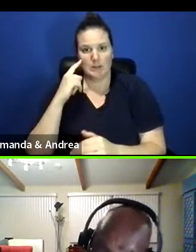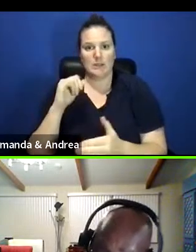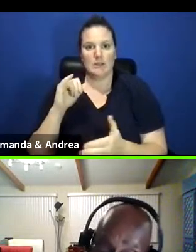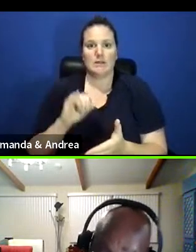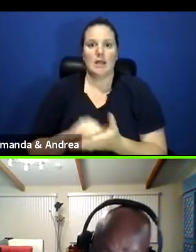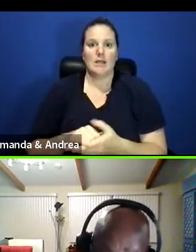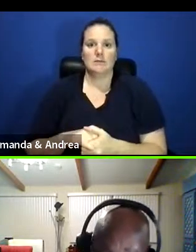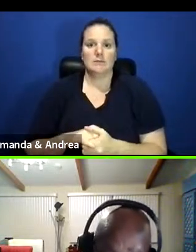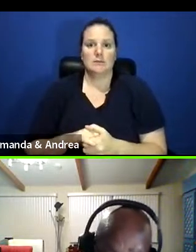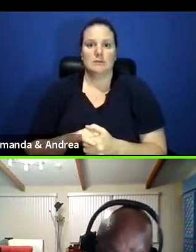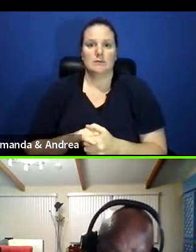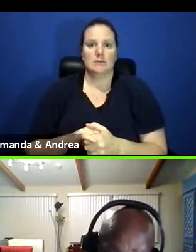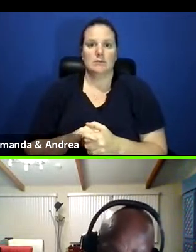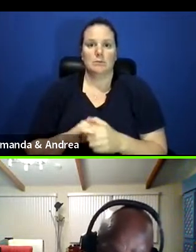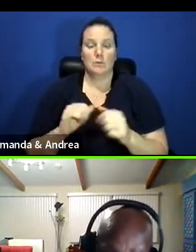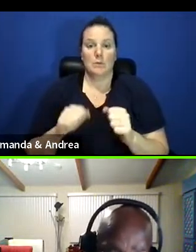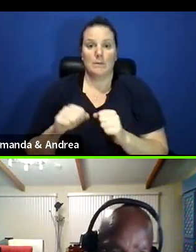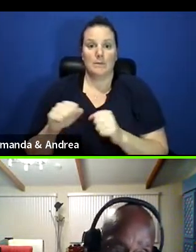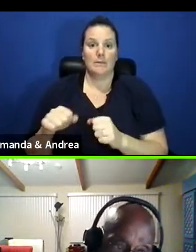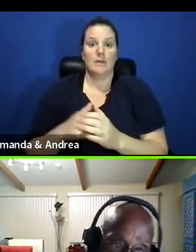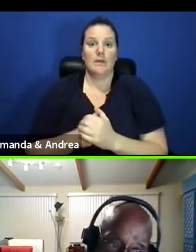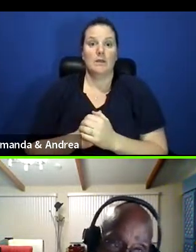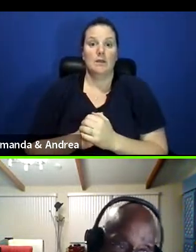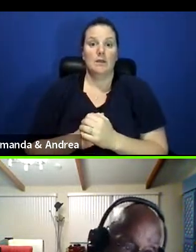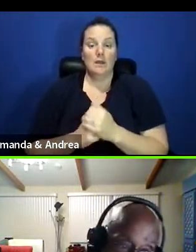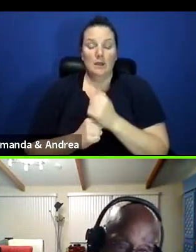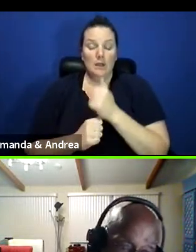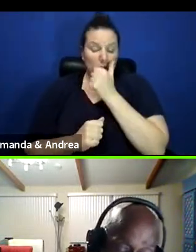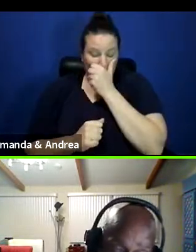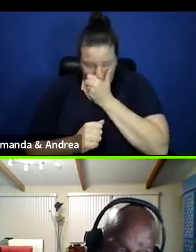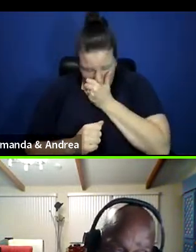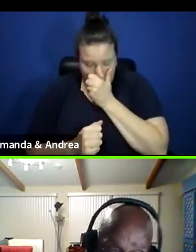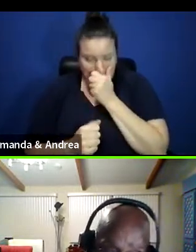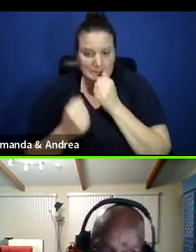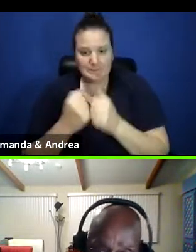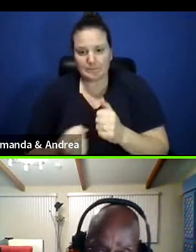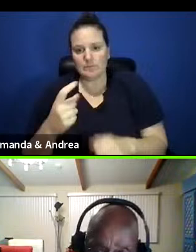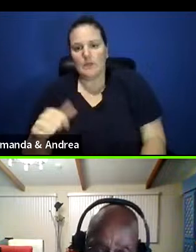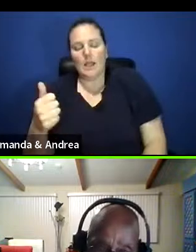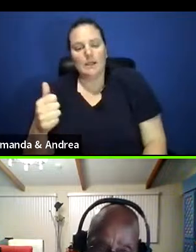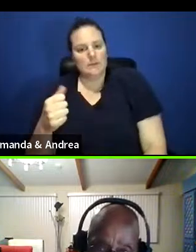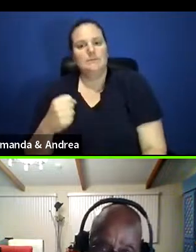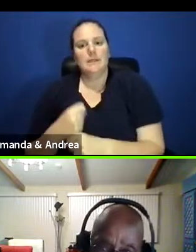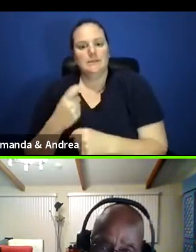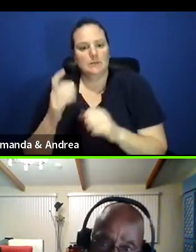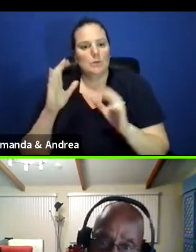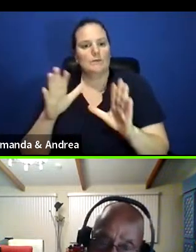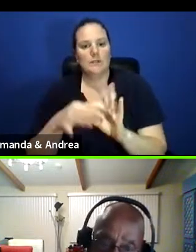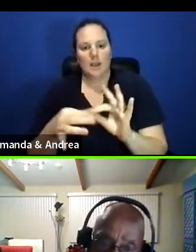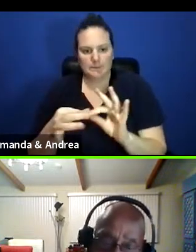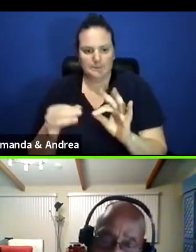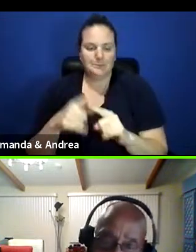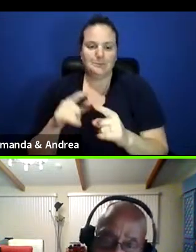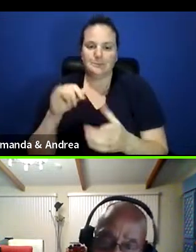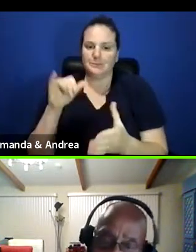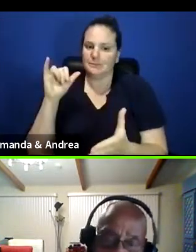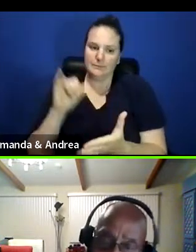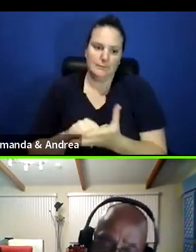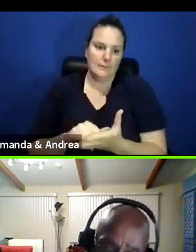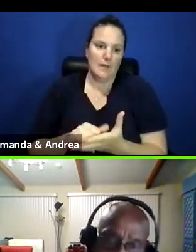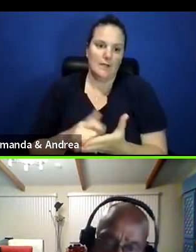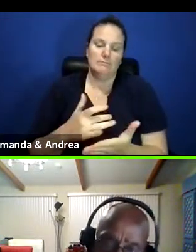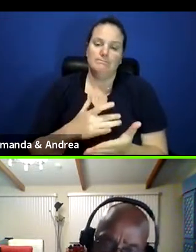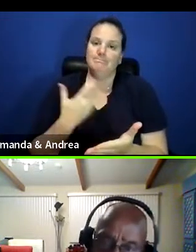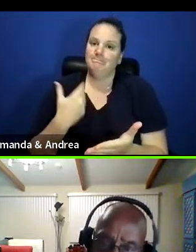is probably, everybody else has made some wonderful statements, so I'm not comparing. That is just, to me,